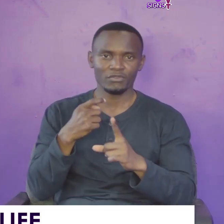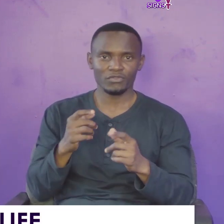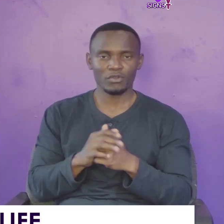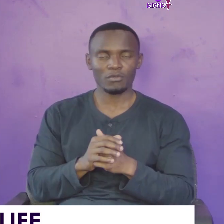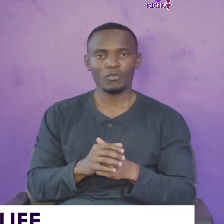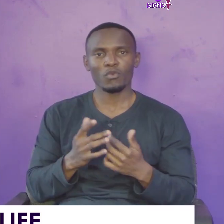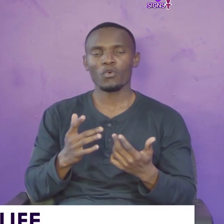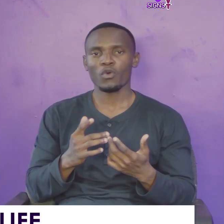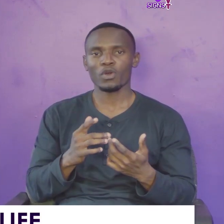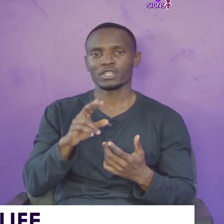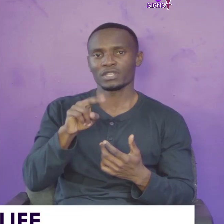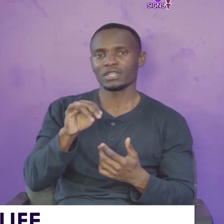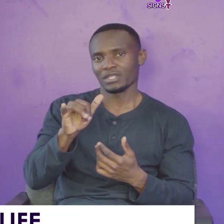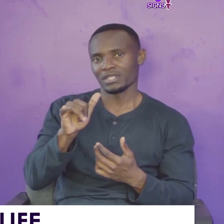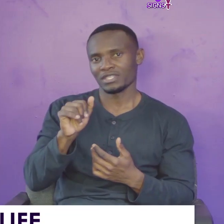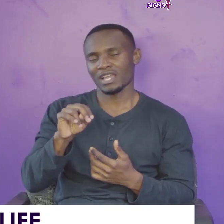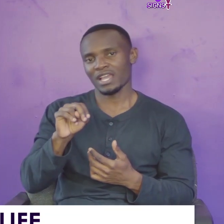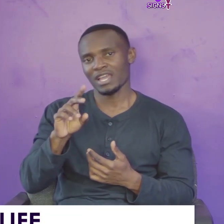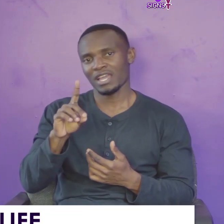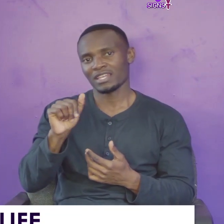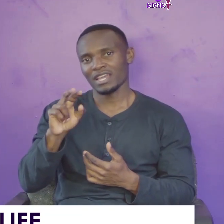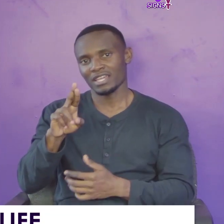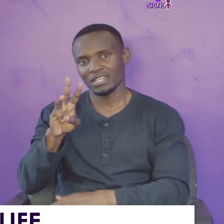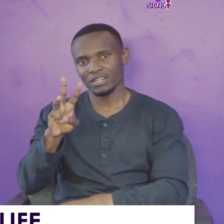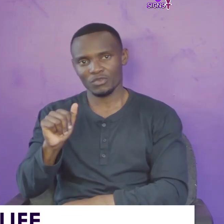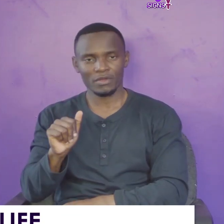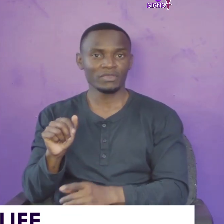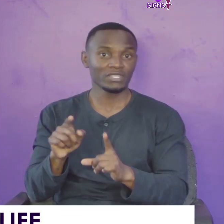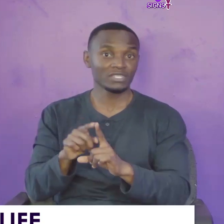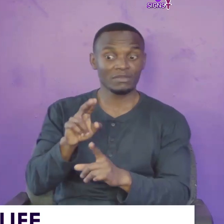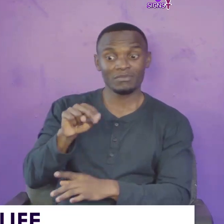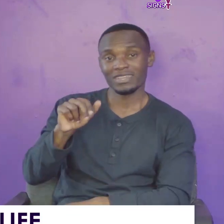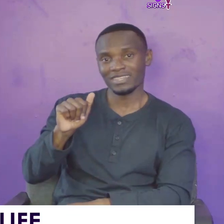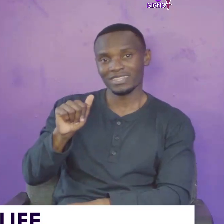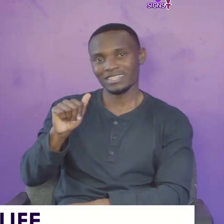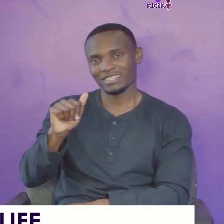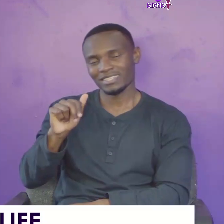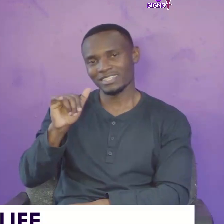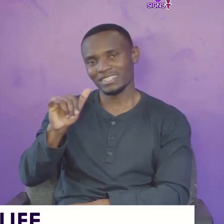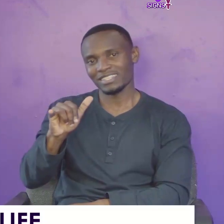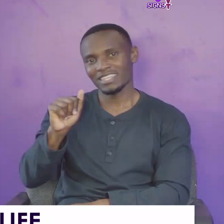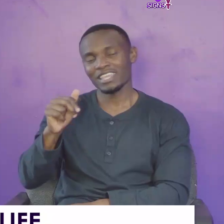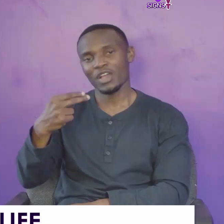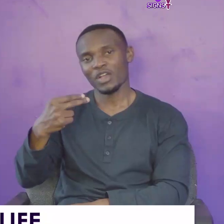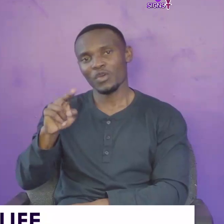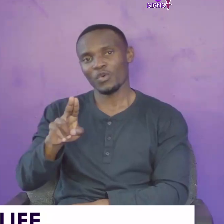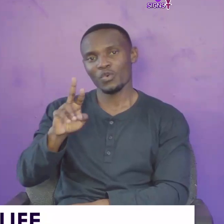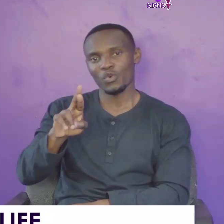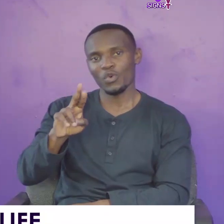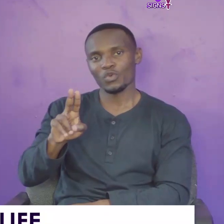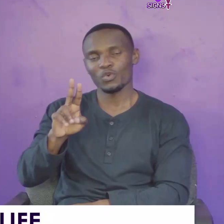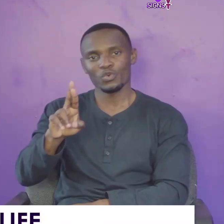Yes. Not Nyahururu? Nyahururu is a town in Nyandarua, so Not Olkalau? half of it is in Nyandarua, half of it is